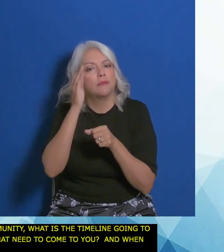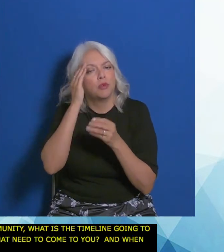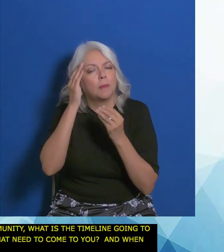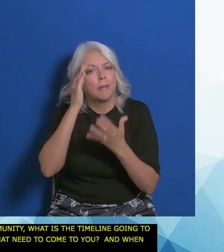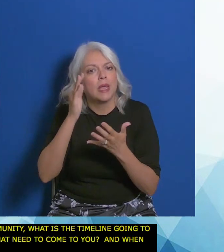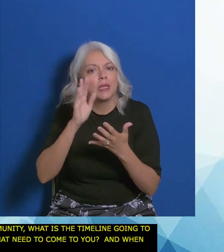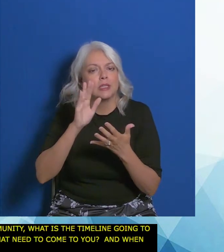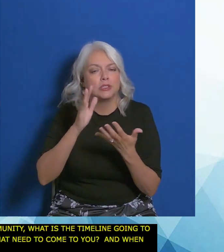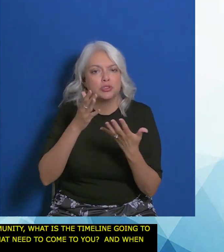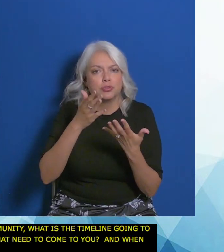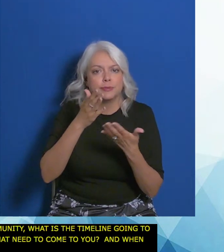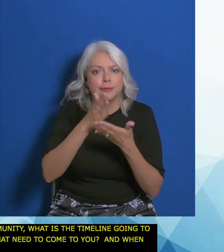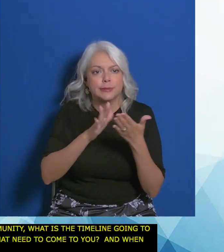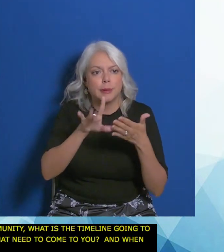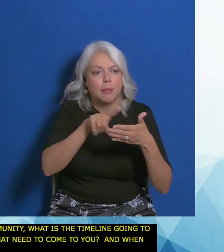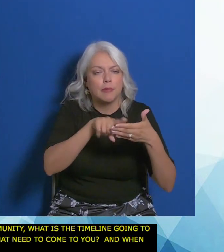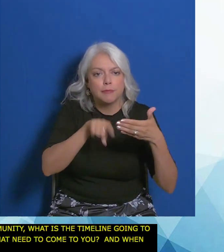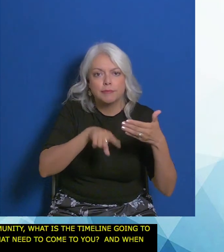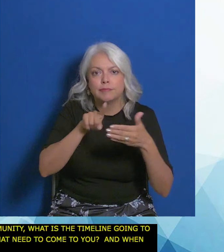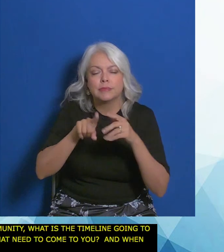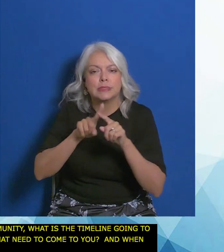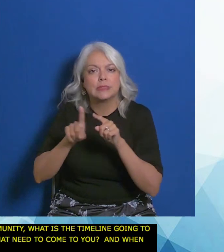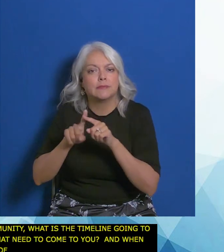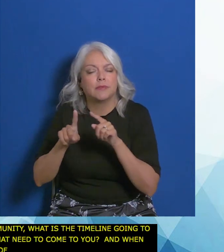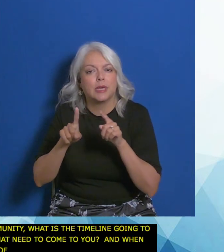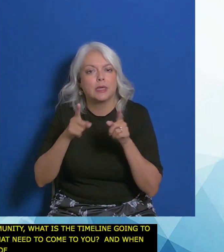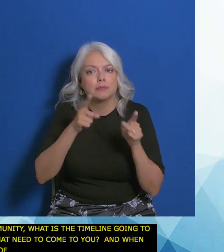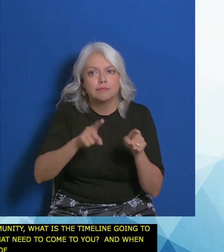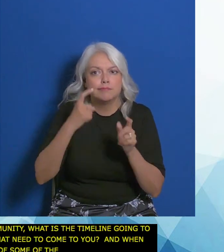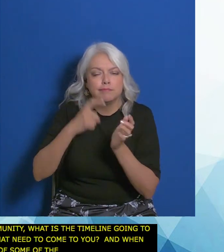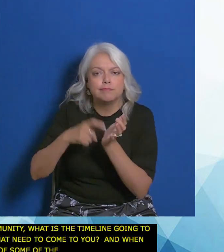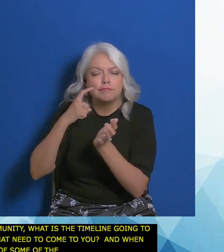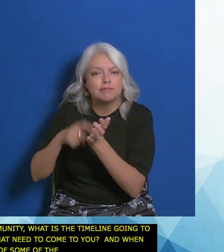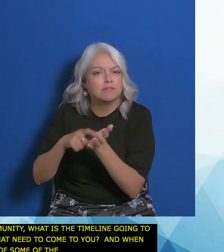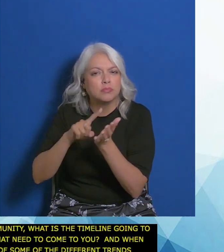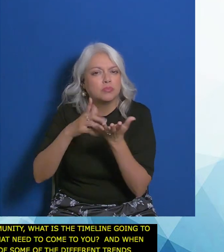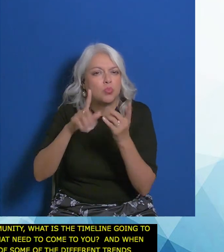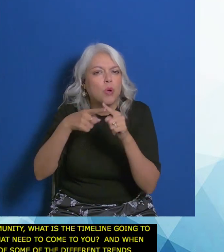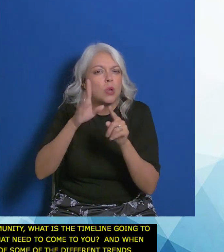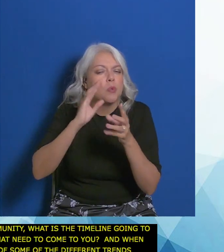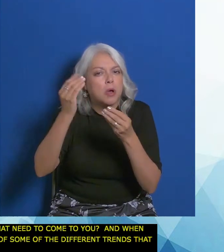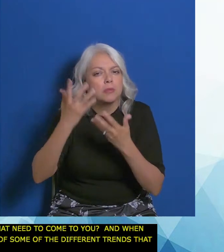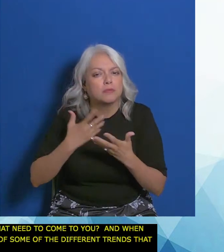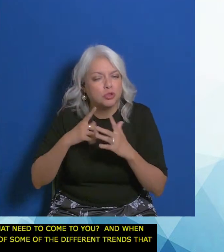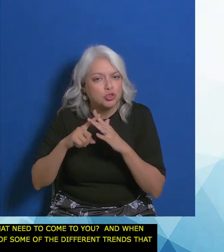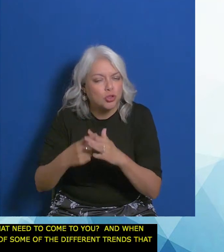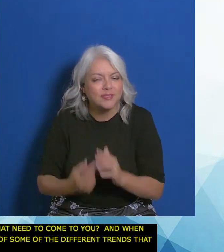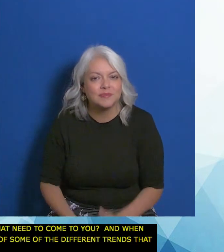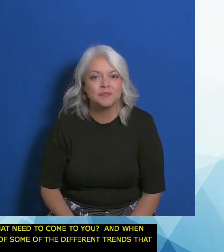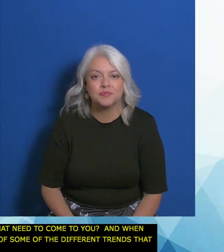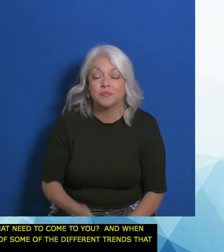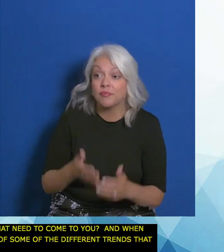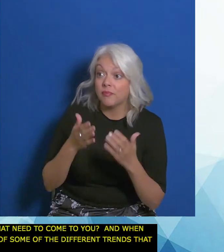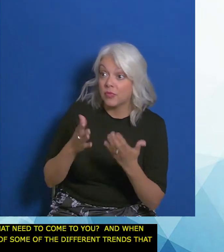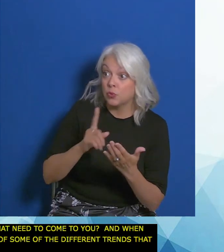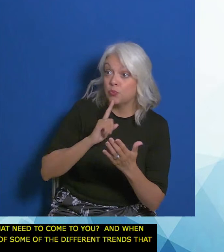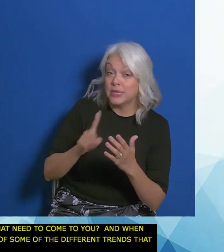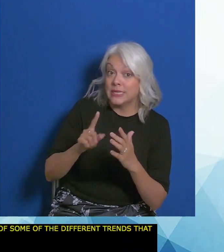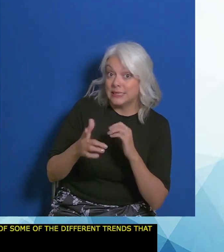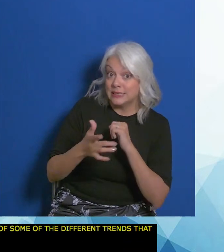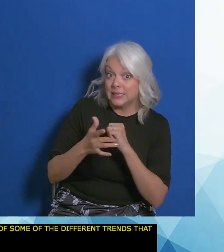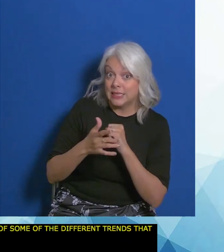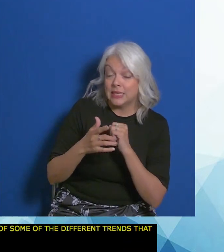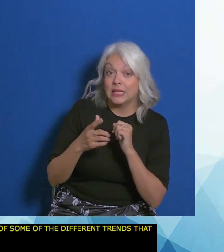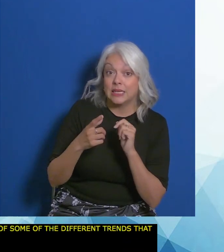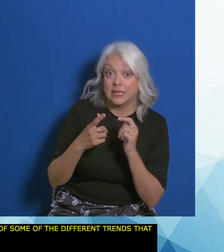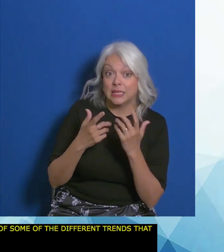kind of the outcome of some of the different trends that are being seen? Well, technically, and from an infrastructure